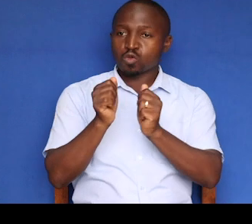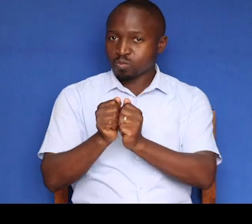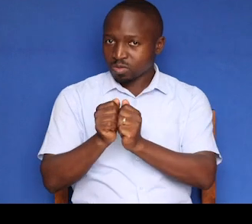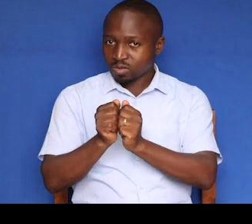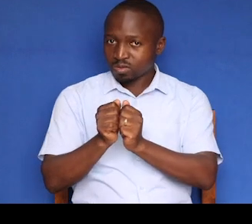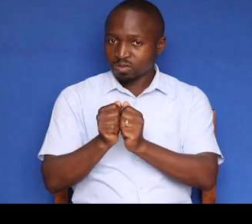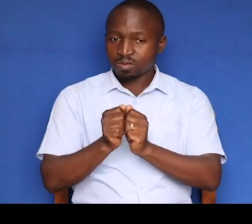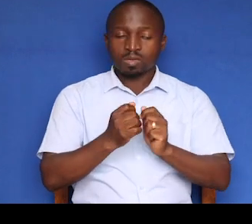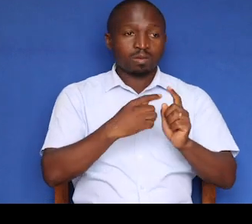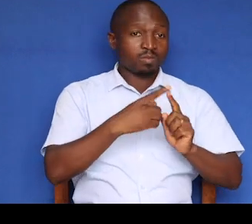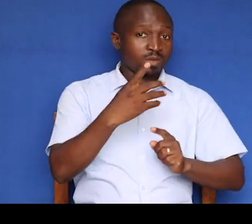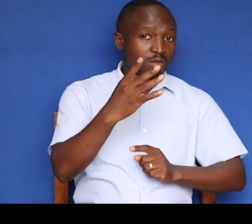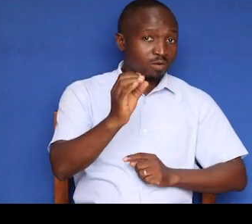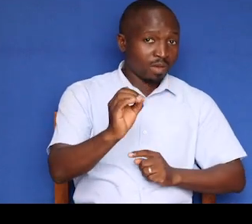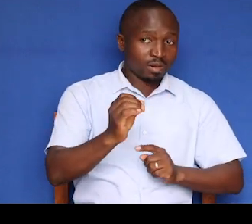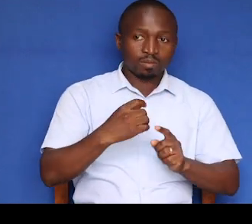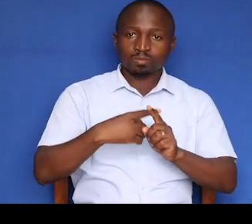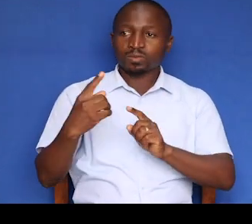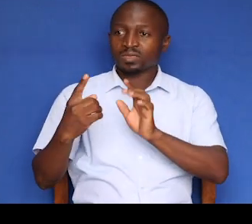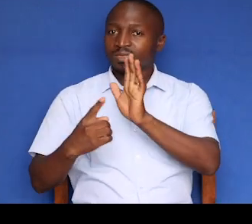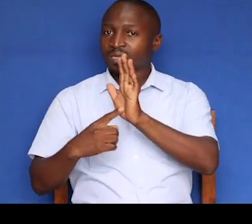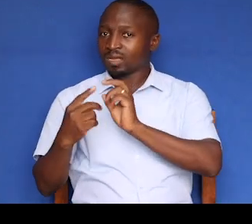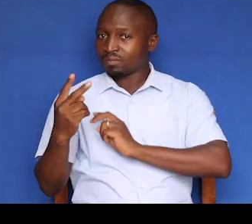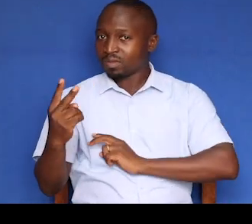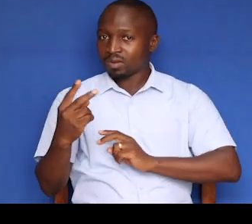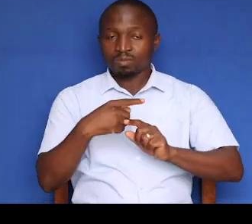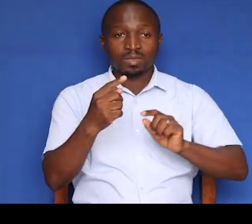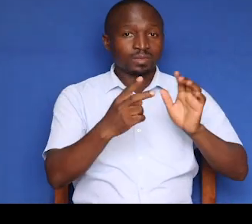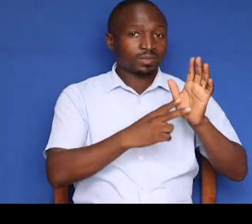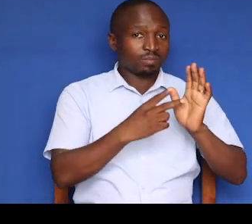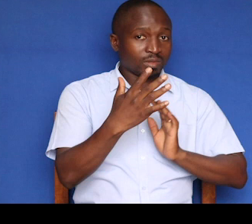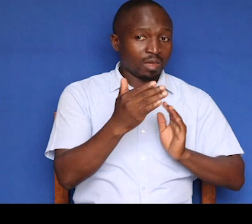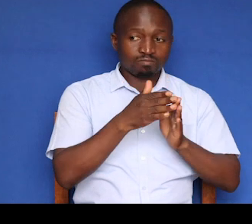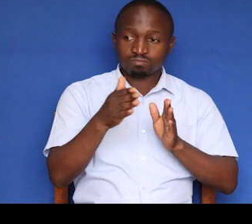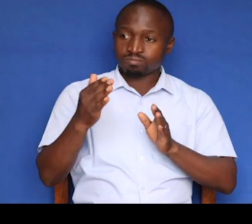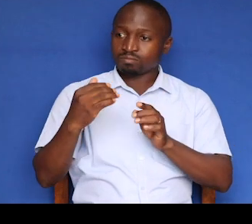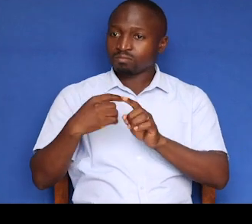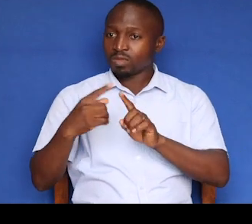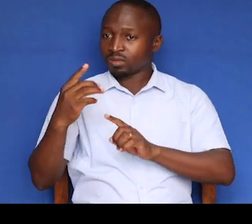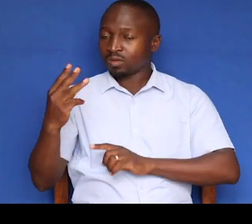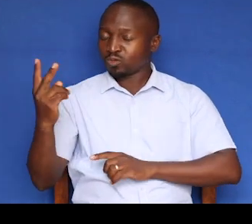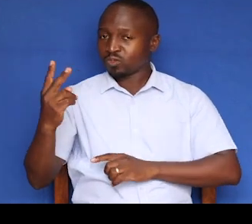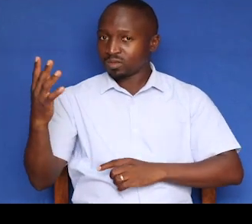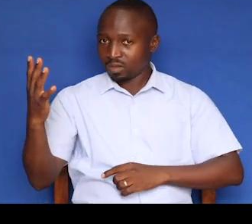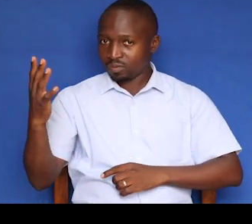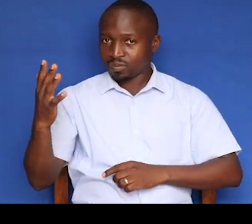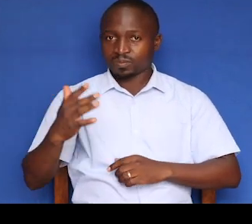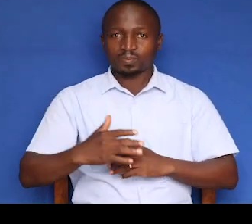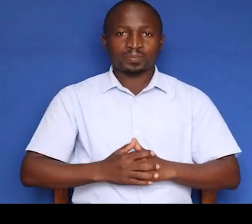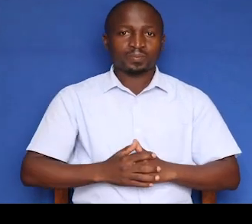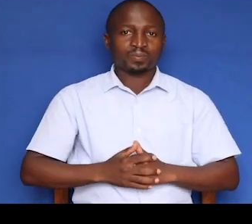110, 140, 162, 175 up to 325.